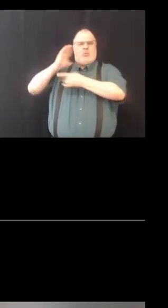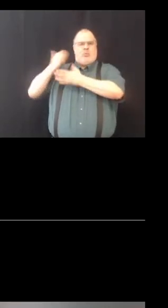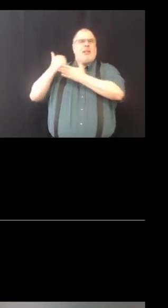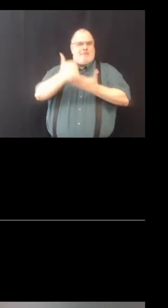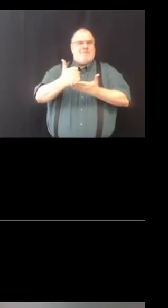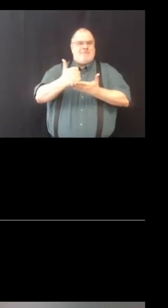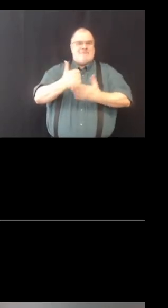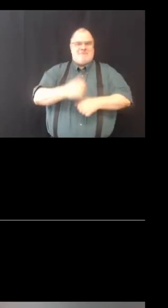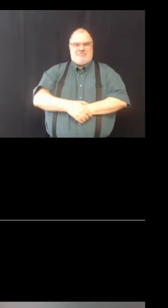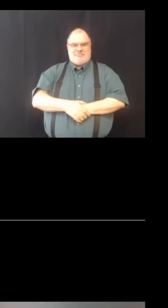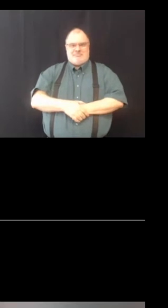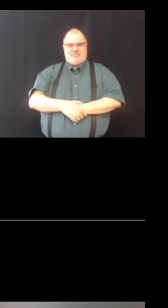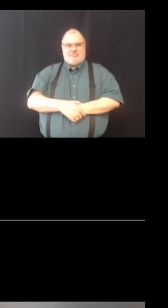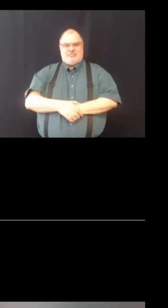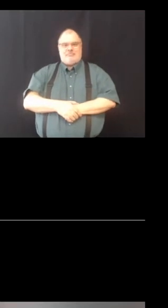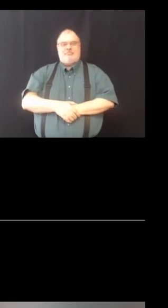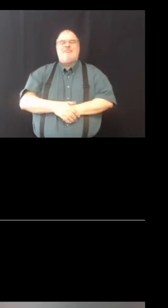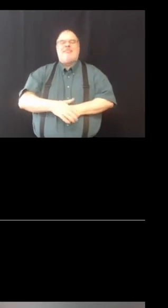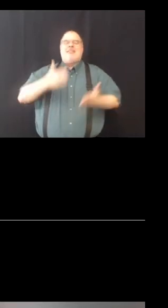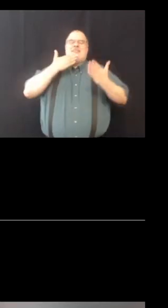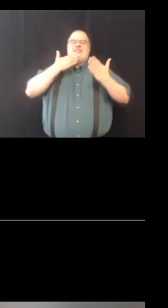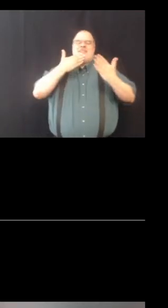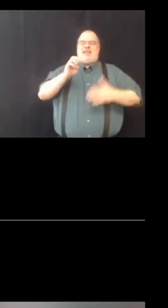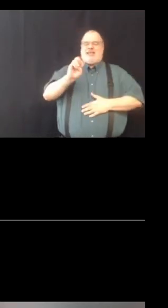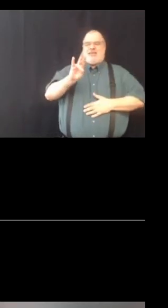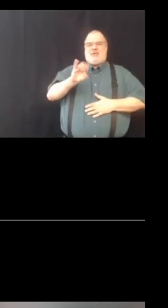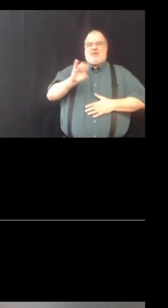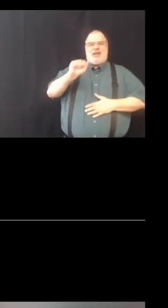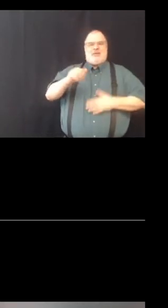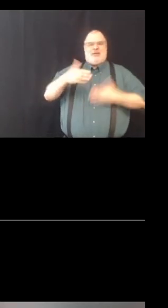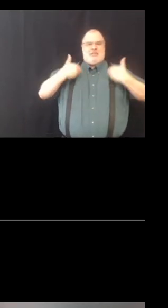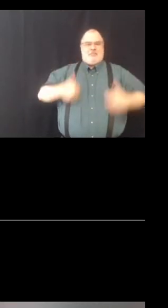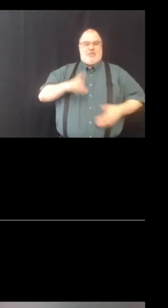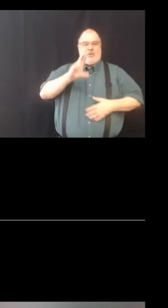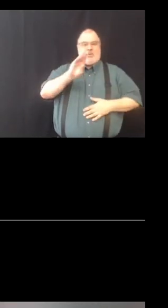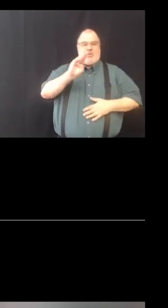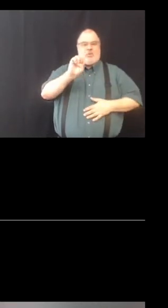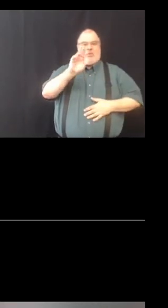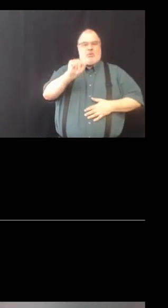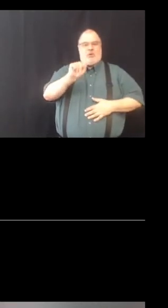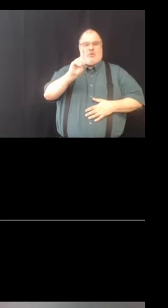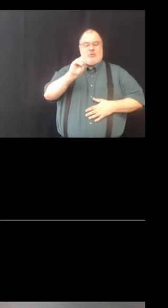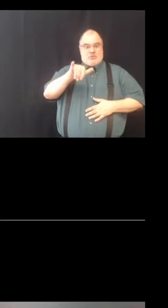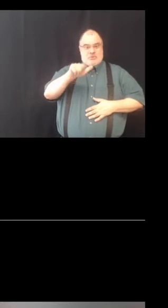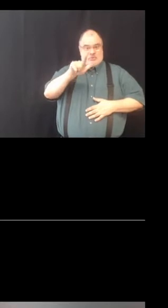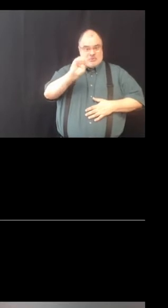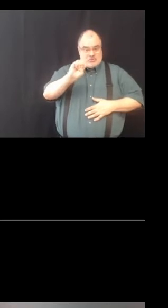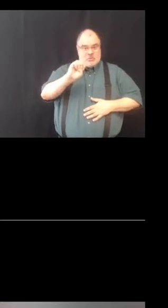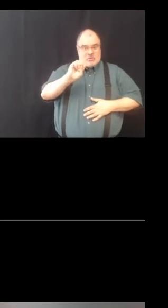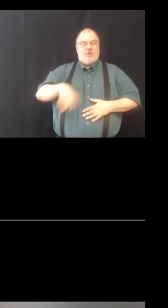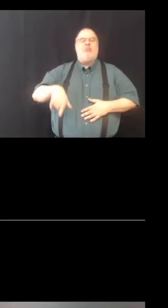Thank you, Erica, for sharing important information about this expanded benefit and how individuals with disabilities can earn more without